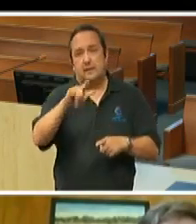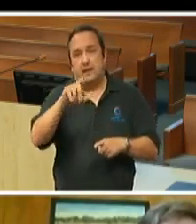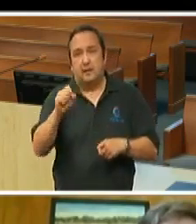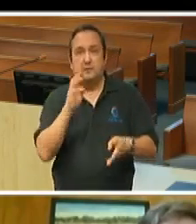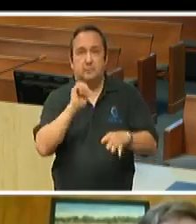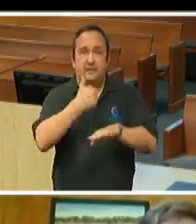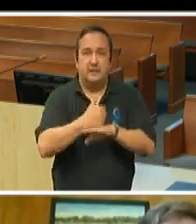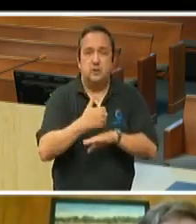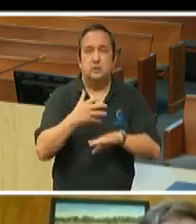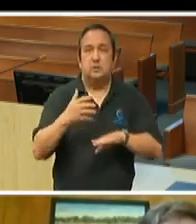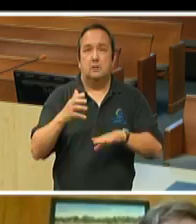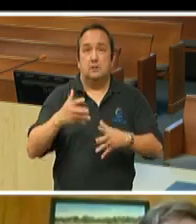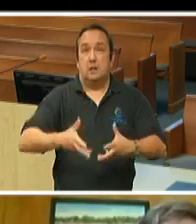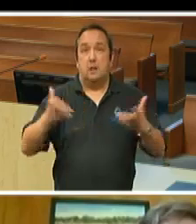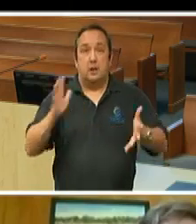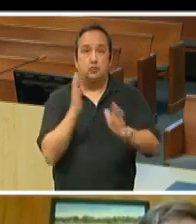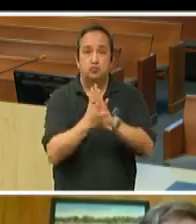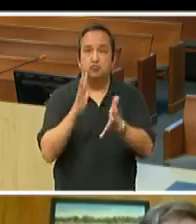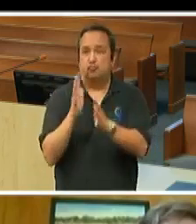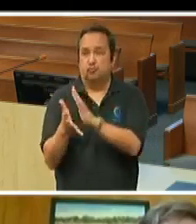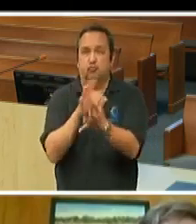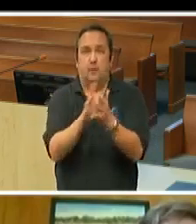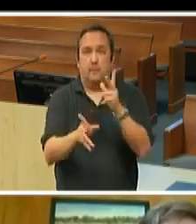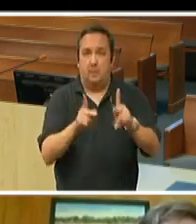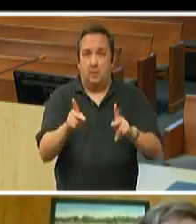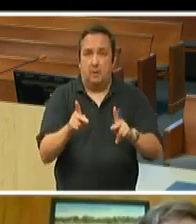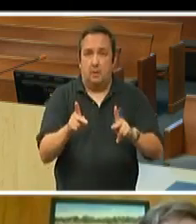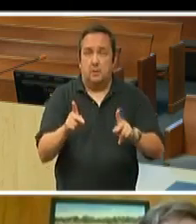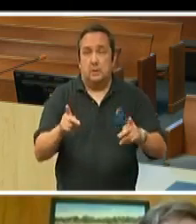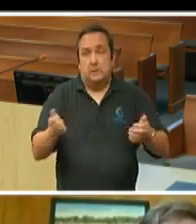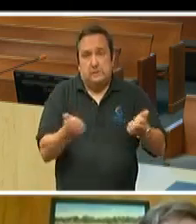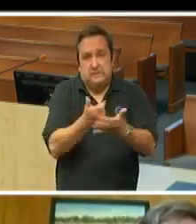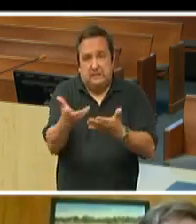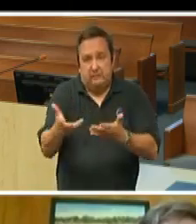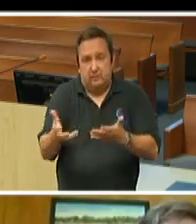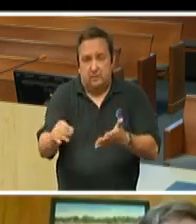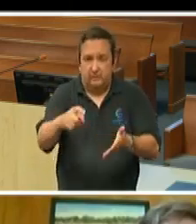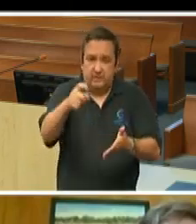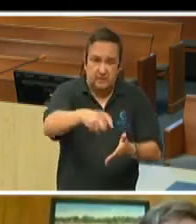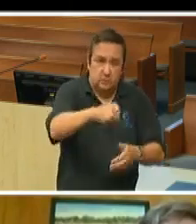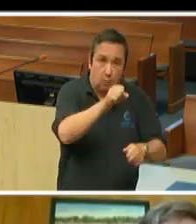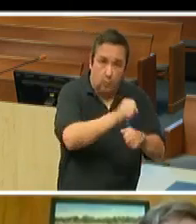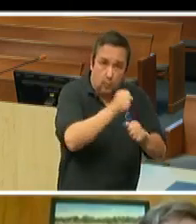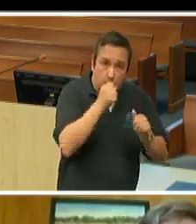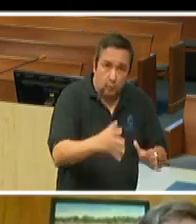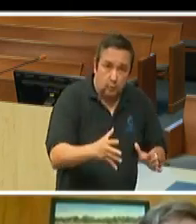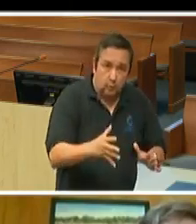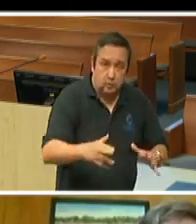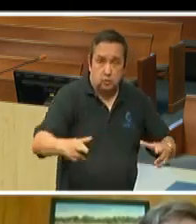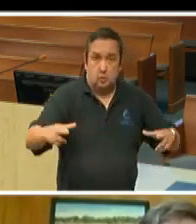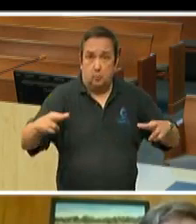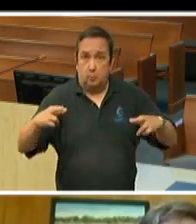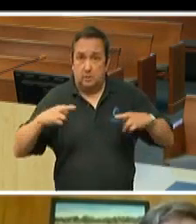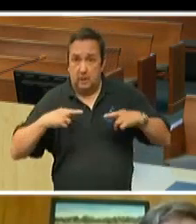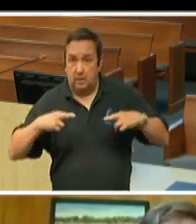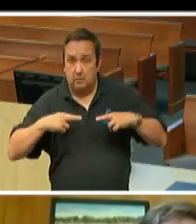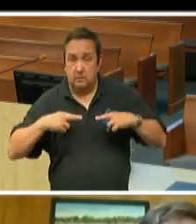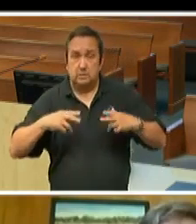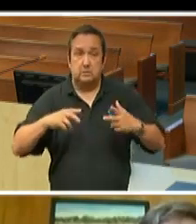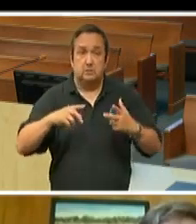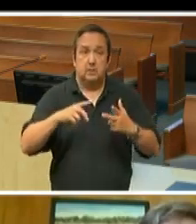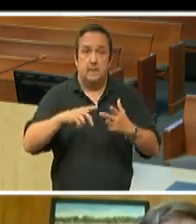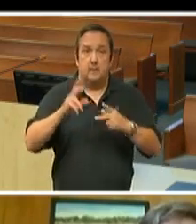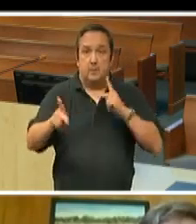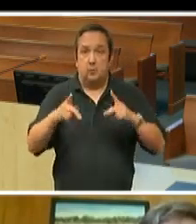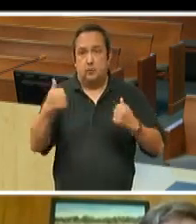traffic, and we have a combination of essential employees, retirees, and folks that are